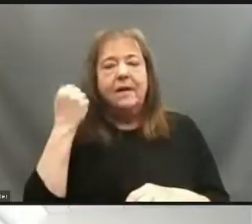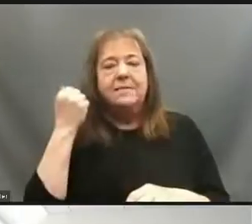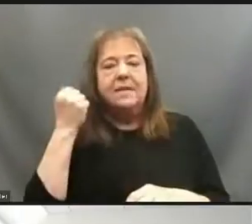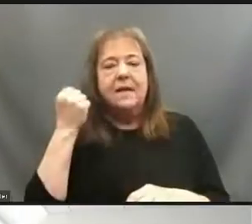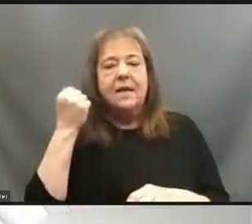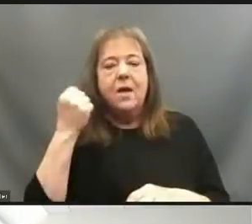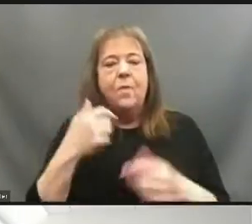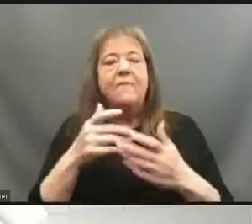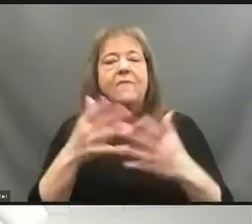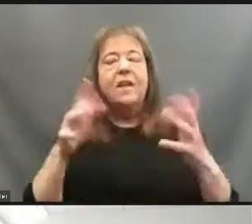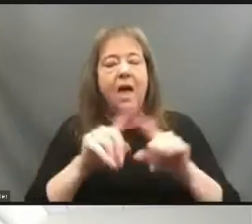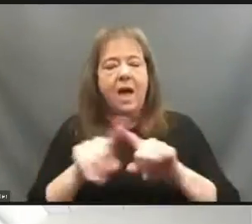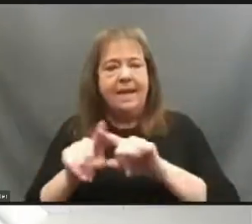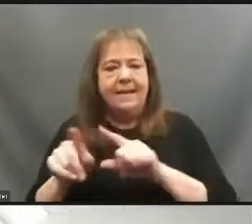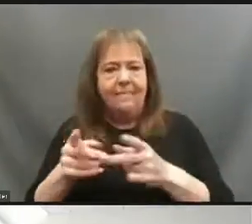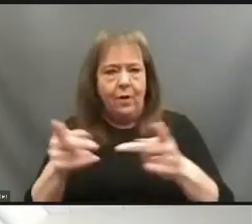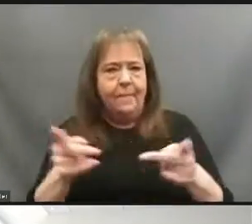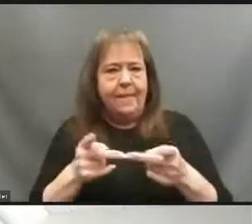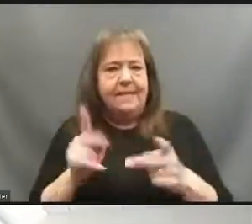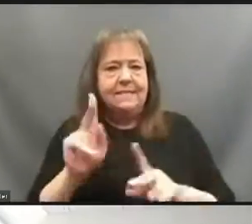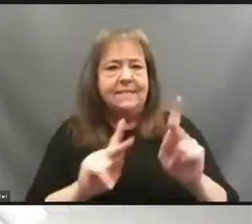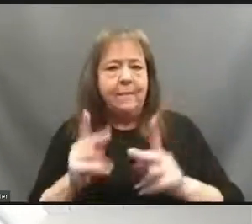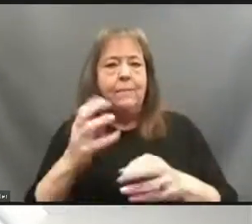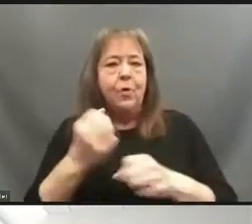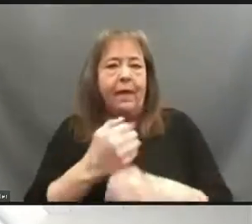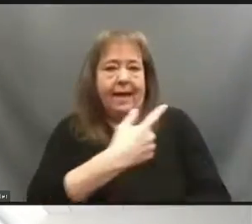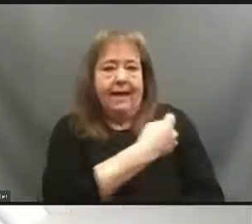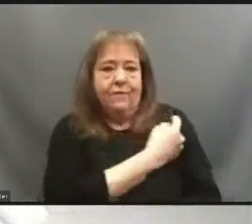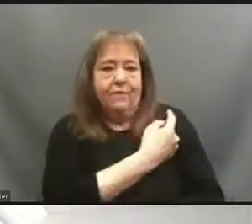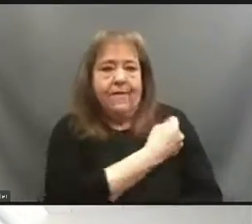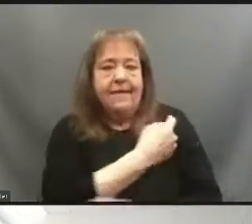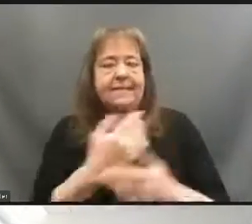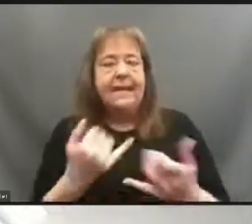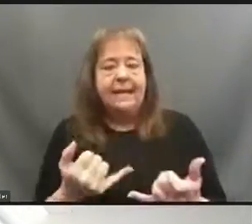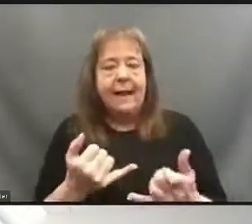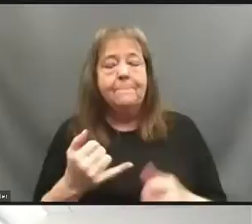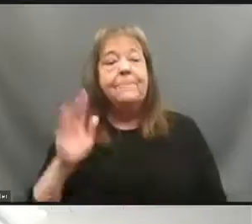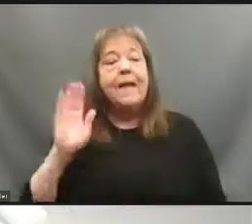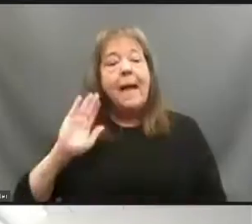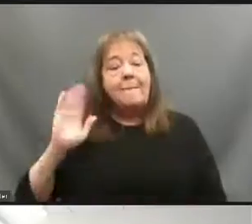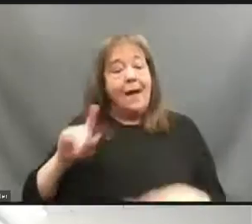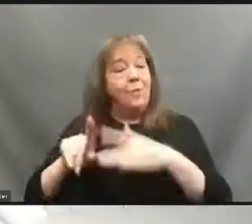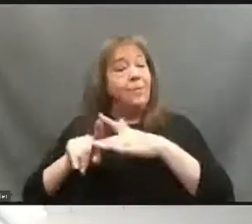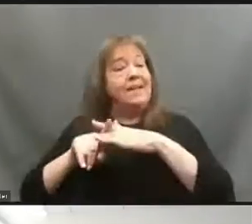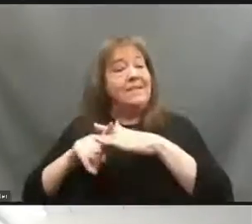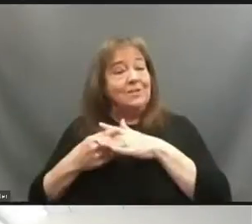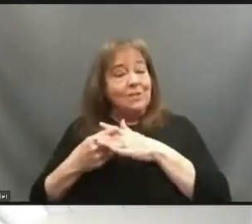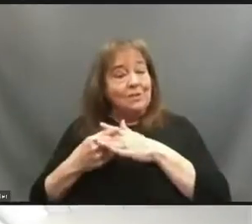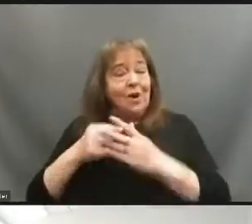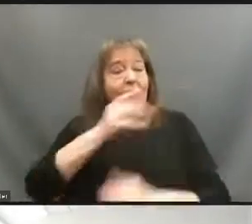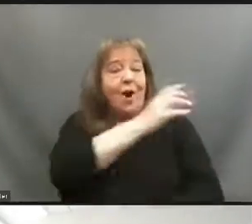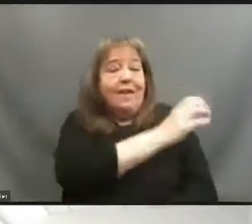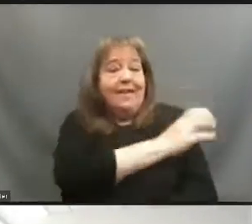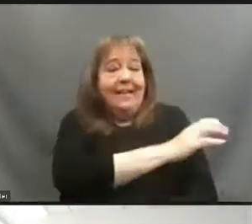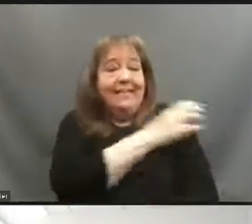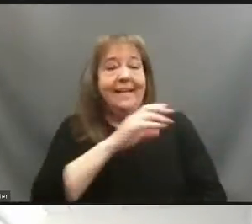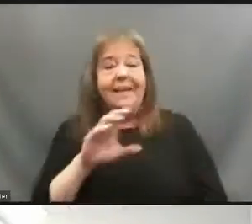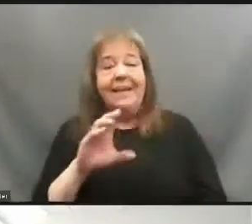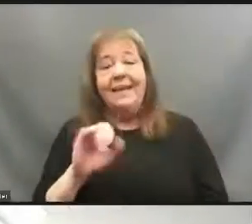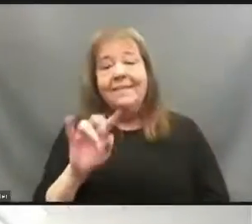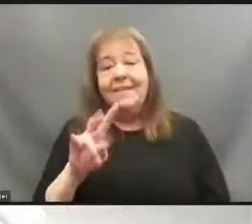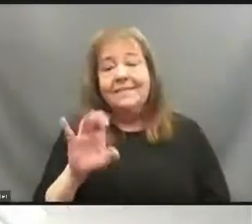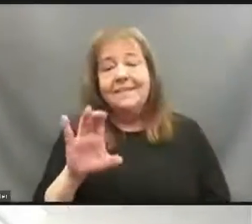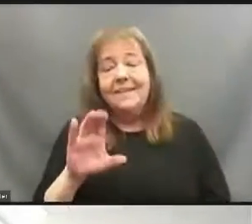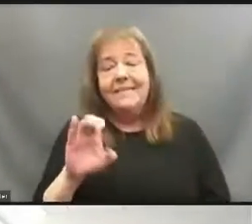there's lots of places where people can get vaccine now, which wasn't the case when we opened up the clinic at the Civic Center.